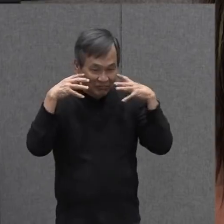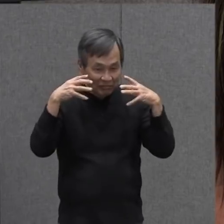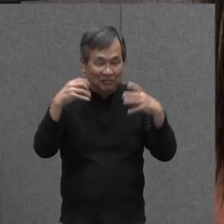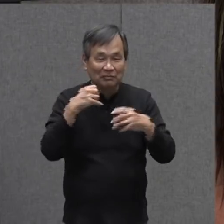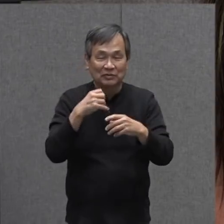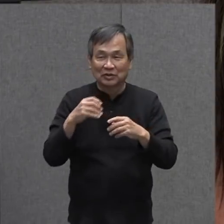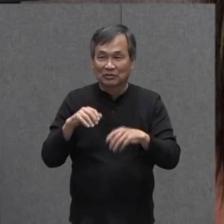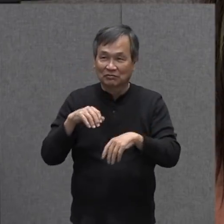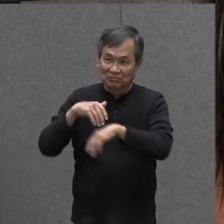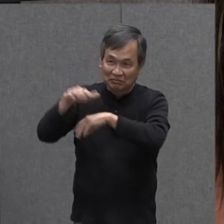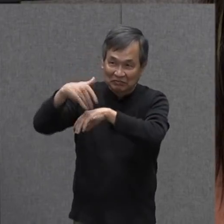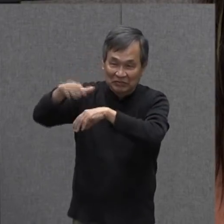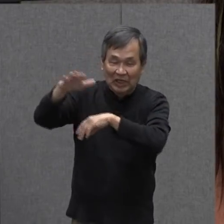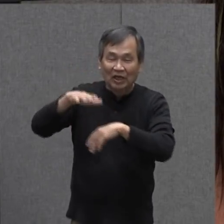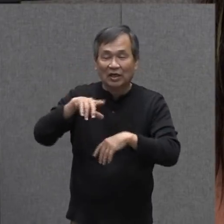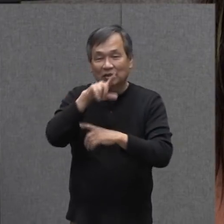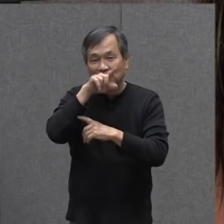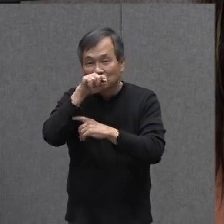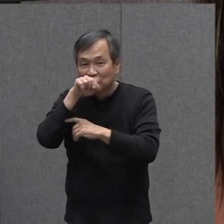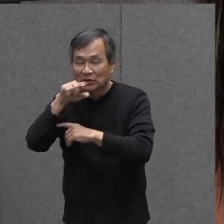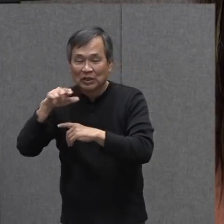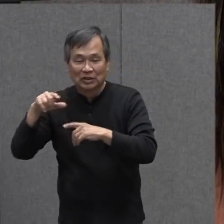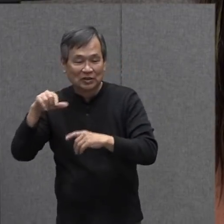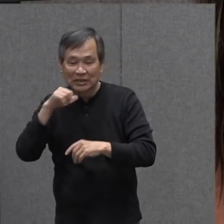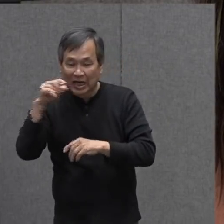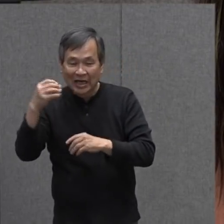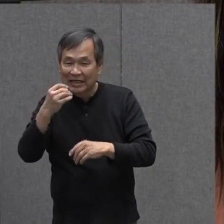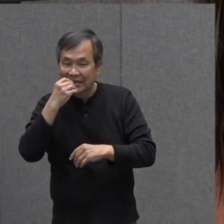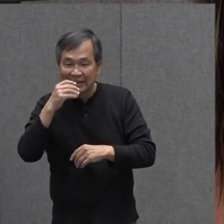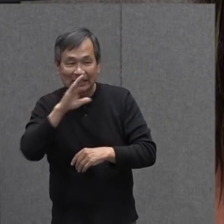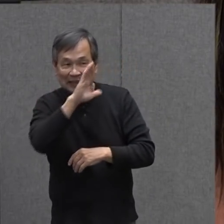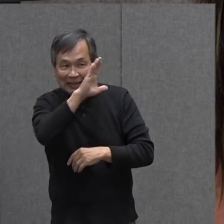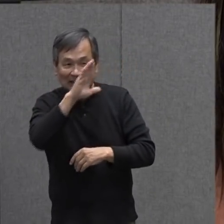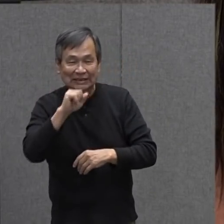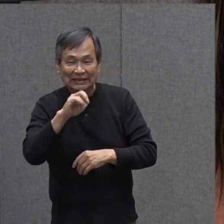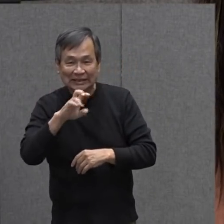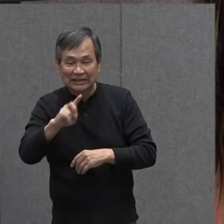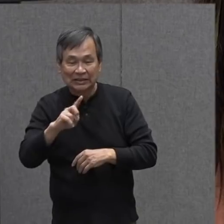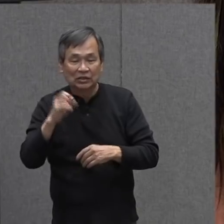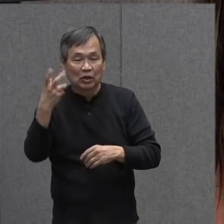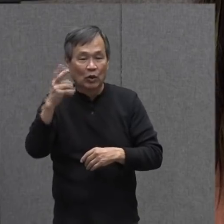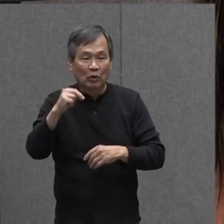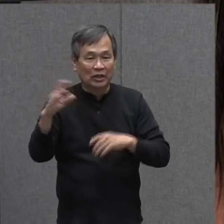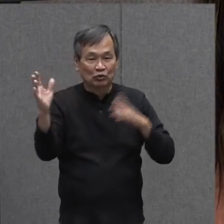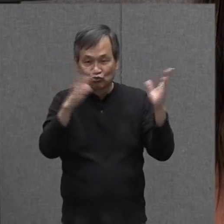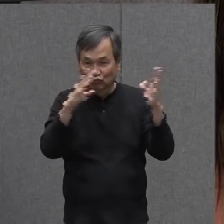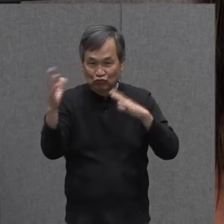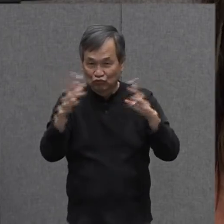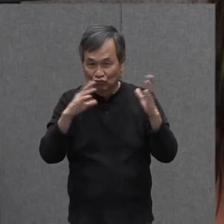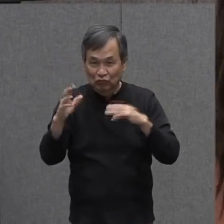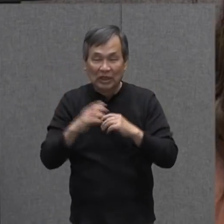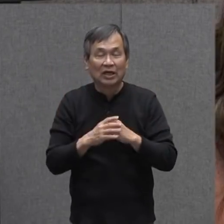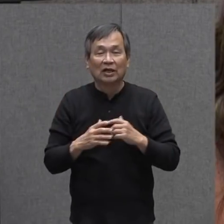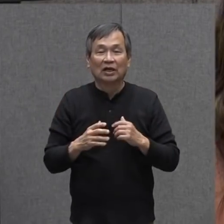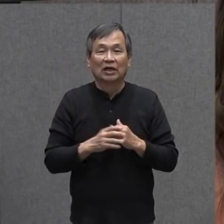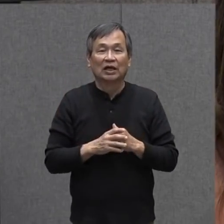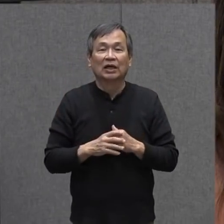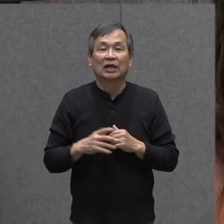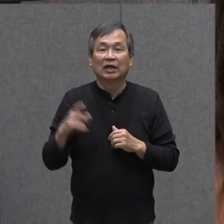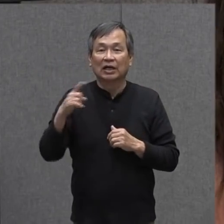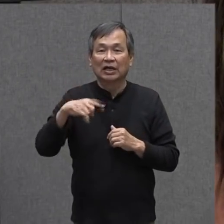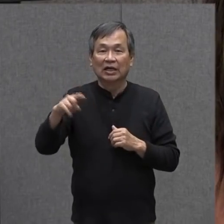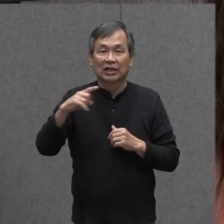65. I can still double 65 in my head, so we're going to continue with this one. So year 7, he had